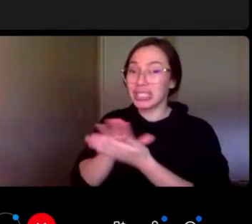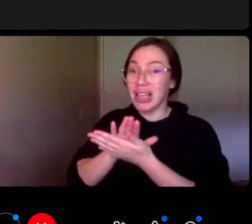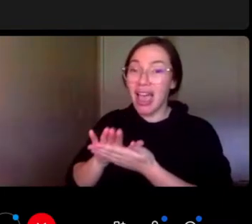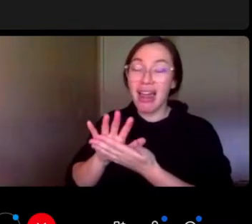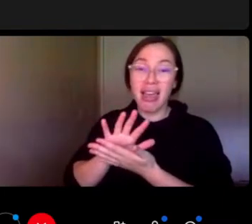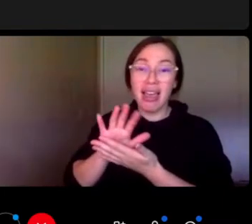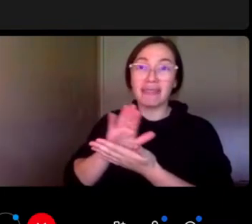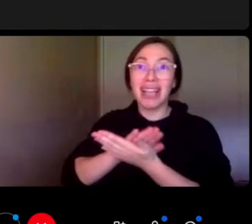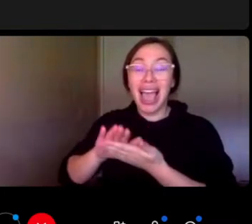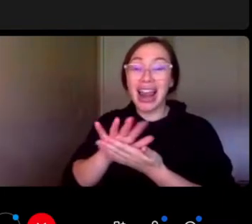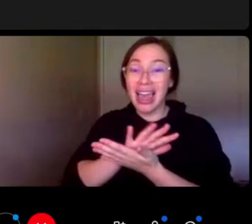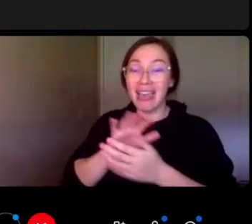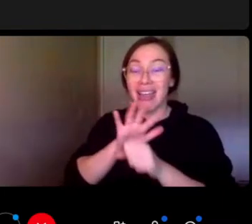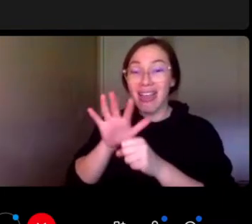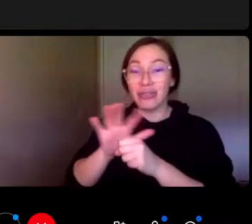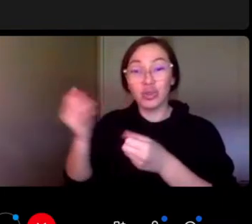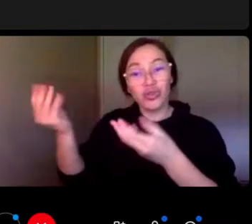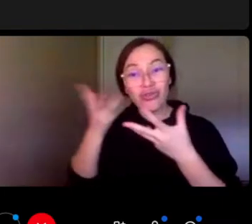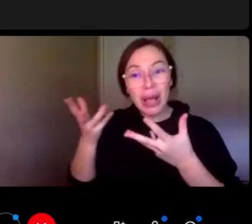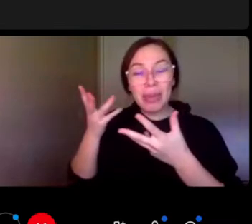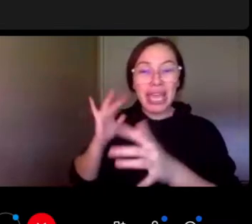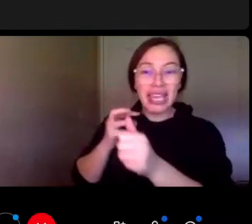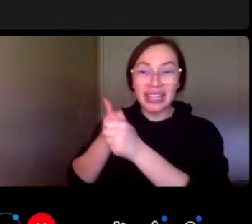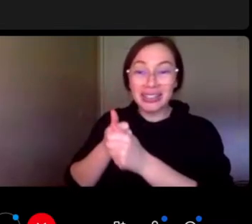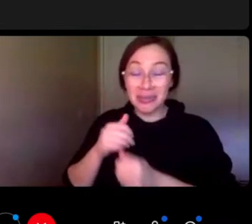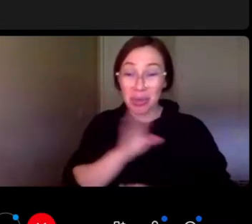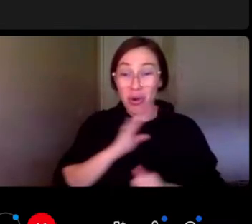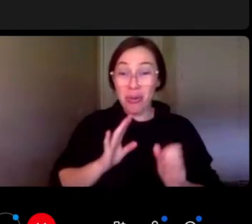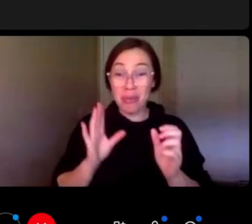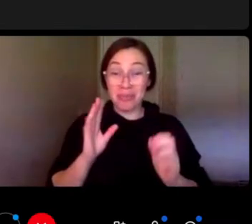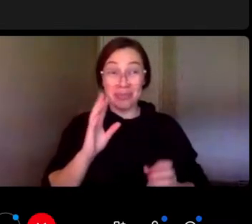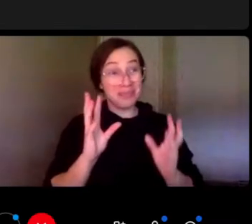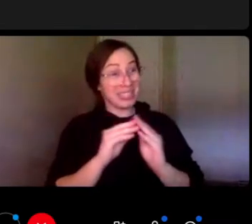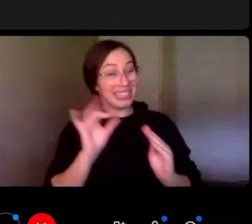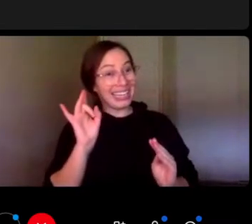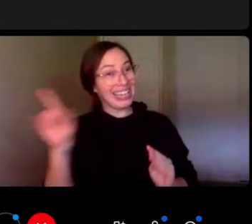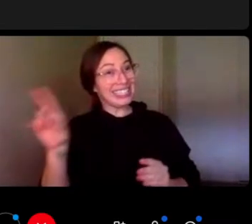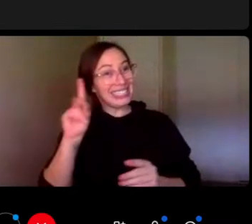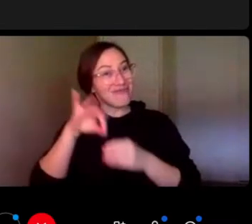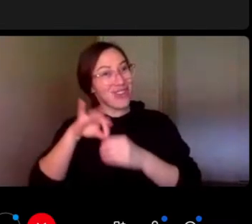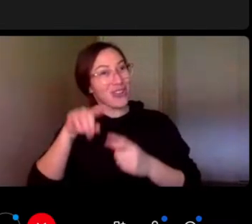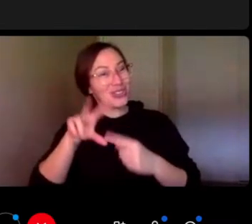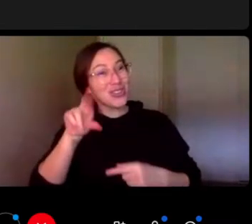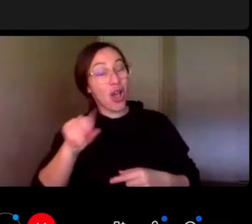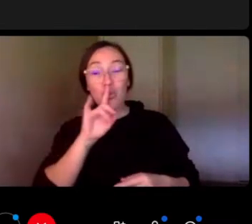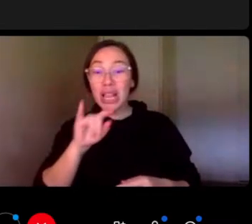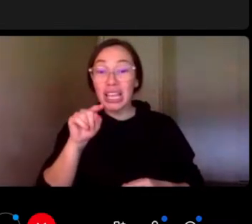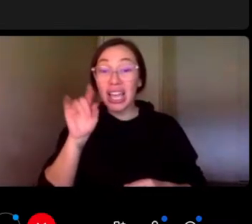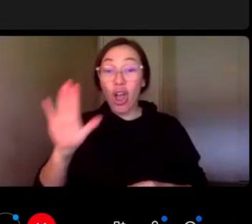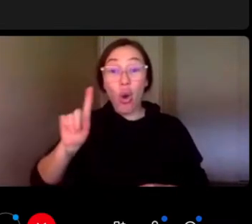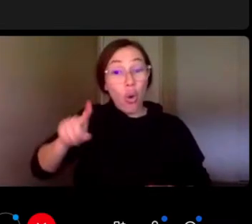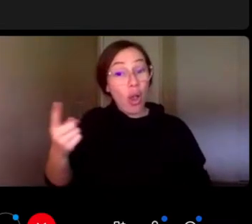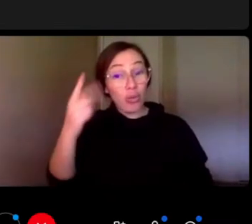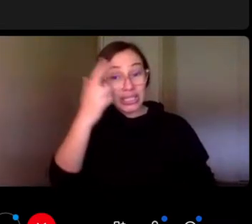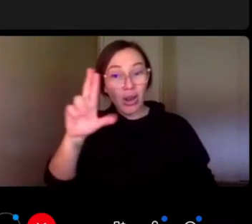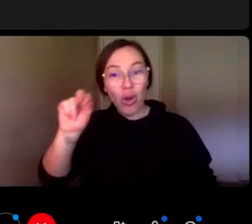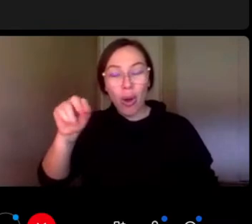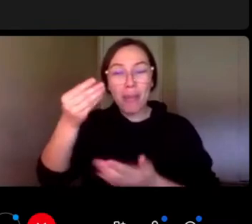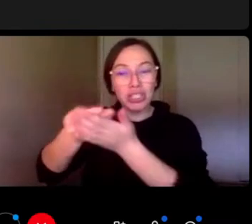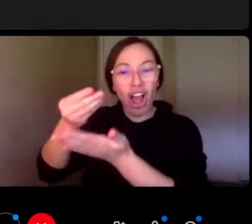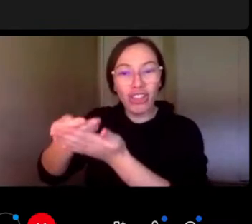me in. And I wasn't surprised at a board meeting. My board member voting no on my contract, it just came down to dollars. And what do